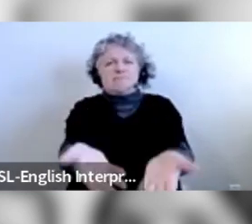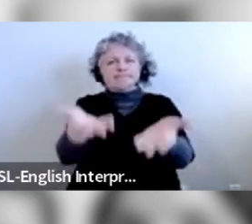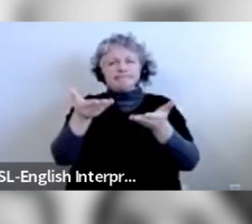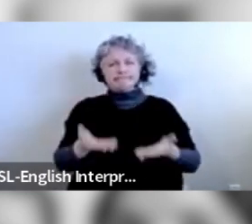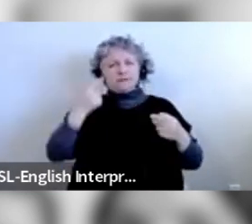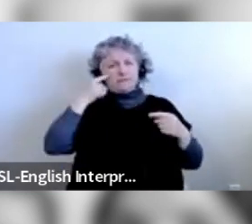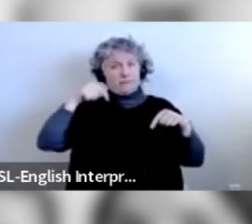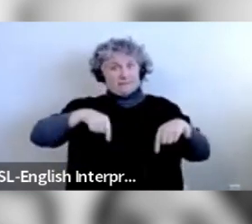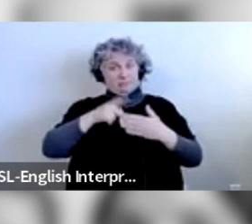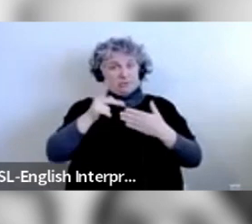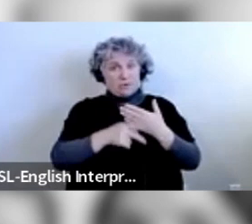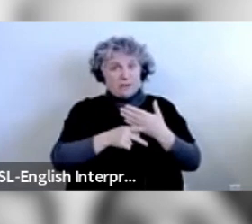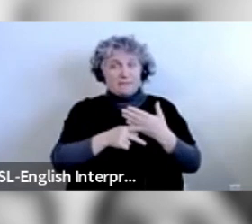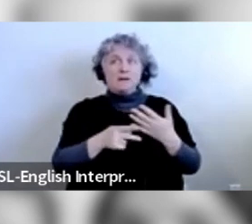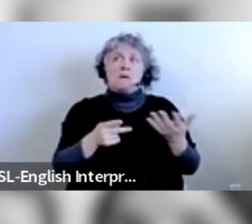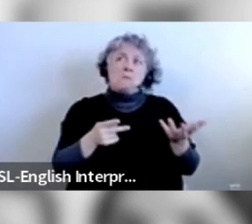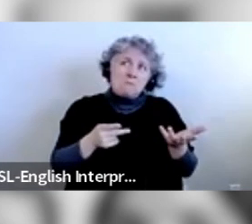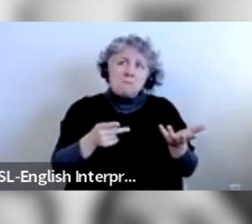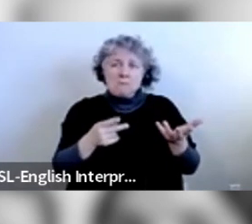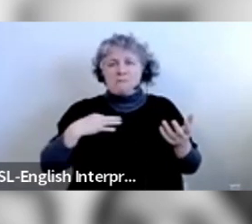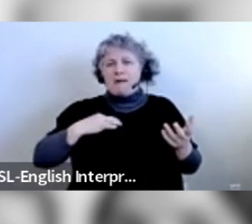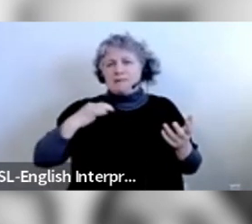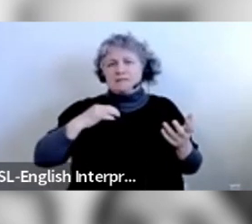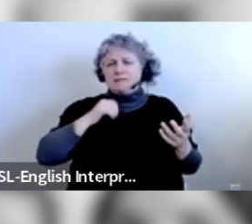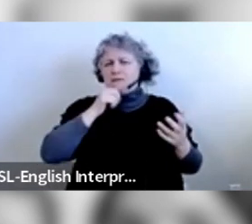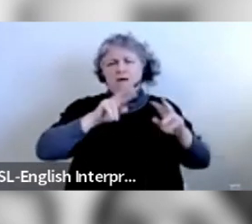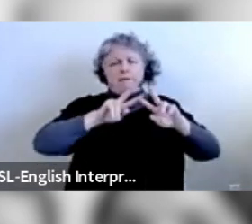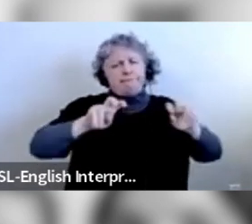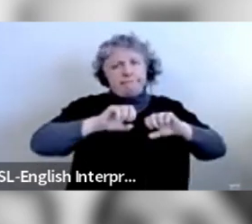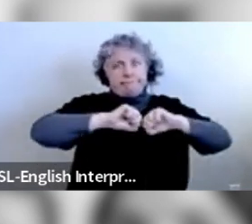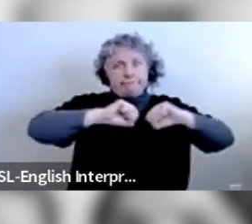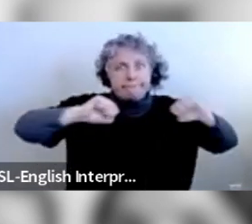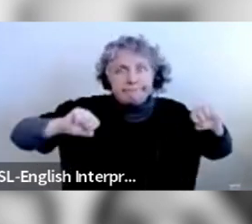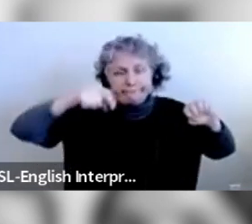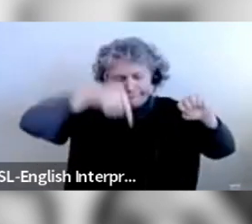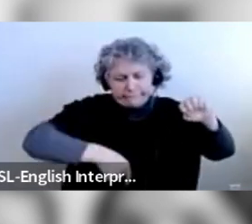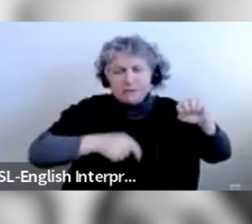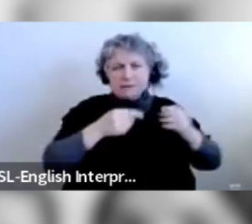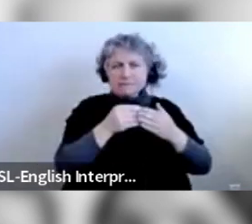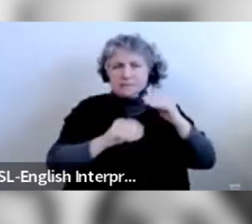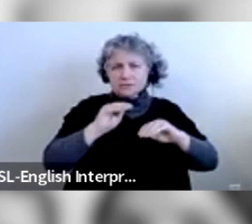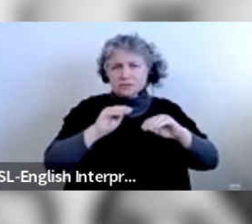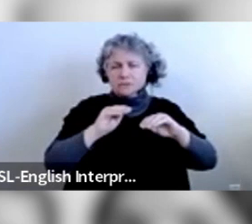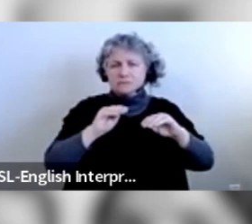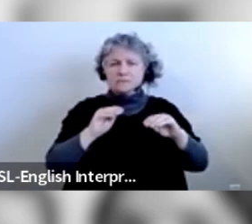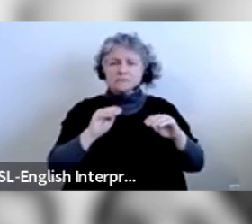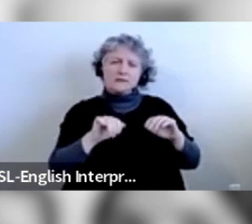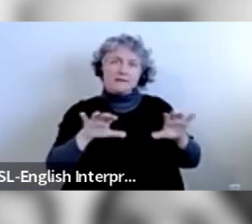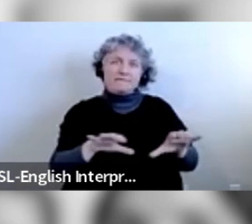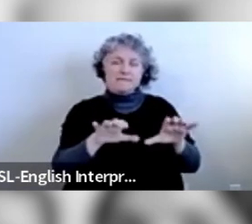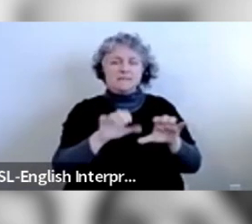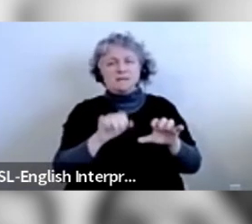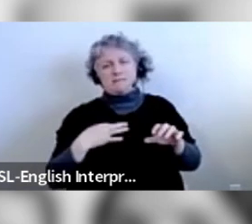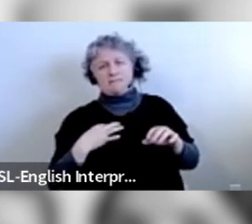the application level, we won't be looking deep into, oh, is everything with that activity, could that be eligible? Because there's